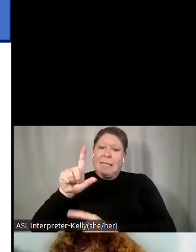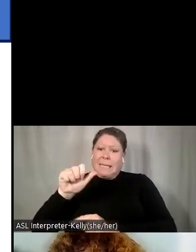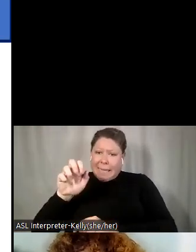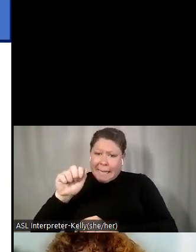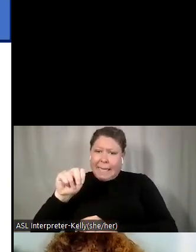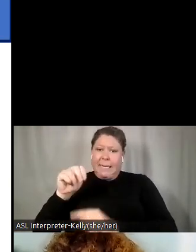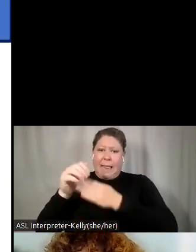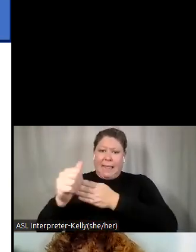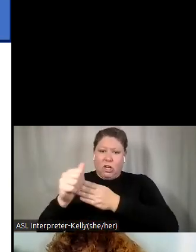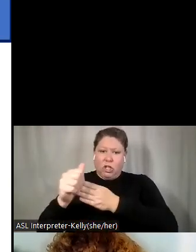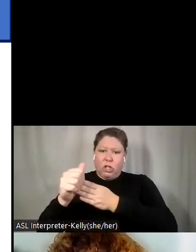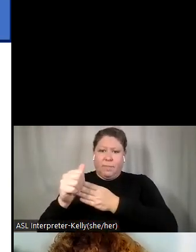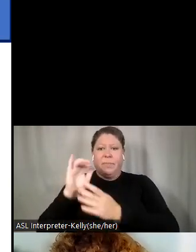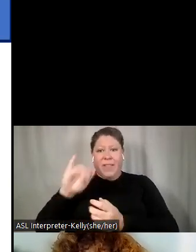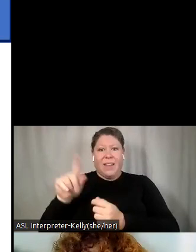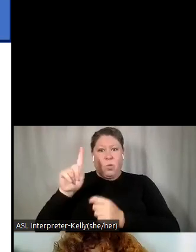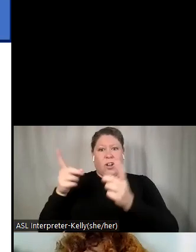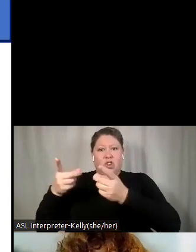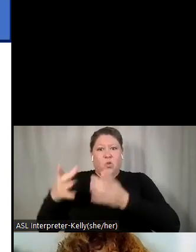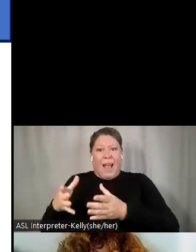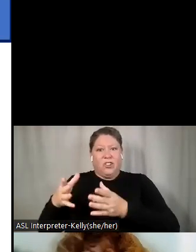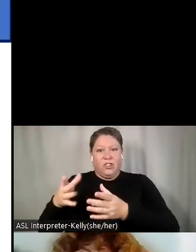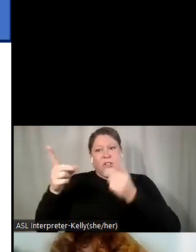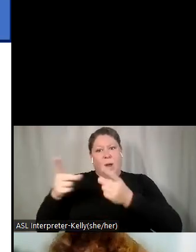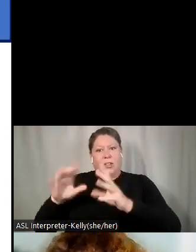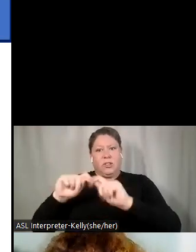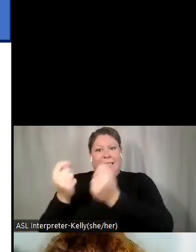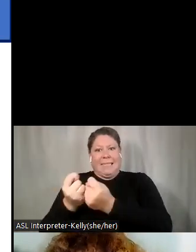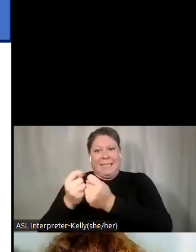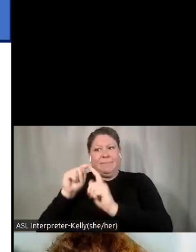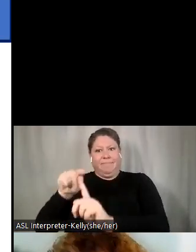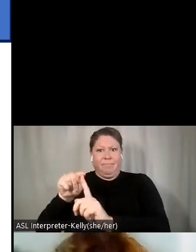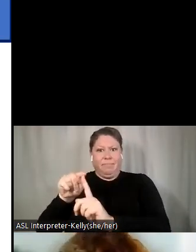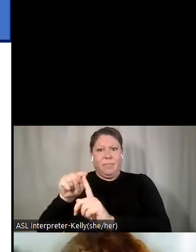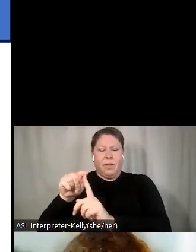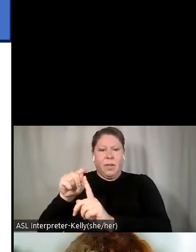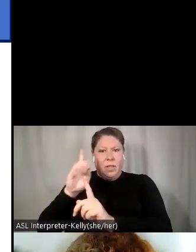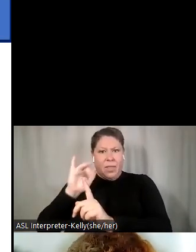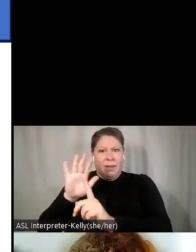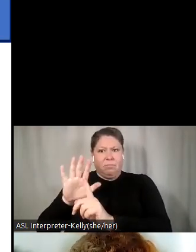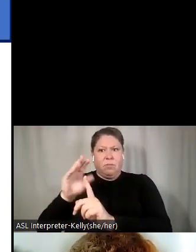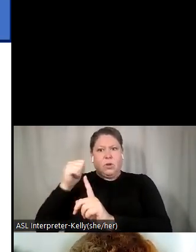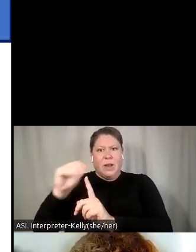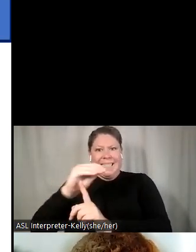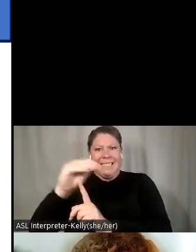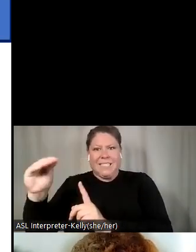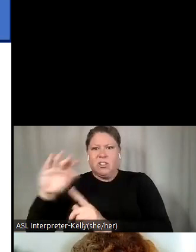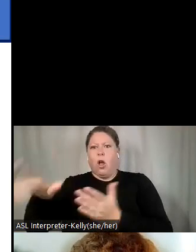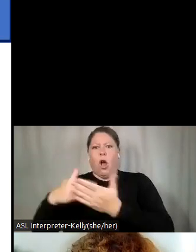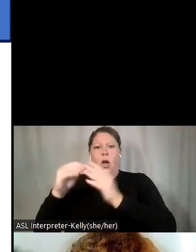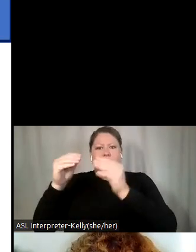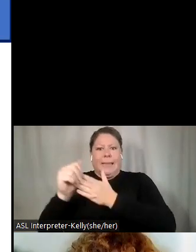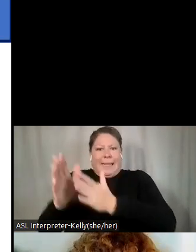Dr. Aragon lives and the directorate lives, and now we're trying to teach to all the leaders within CDPH. Next slide, please.